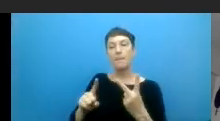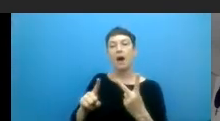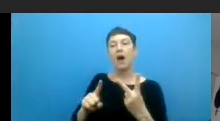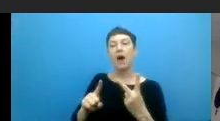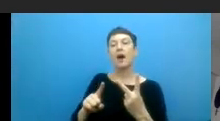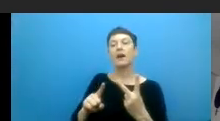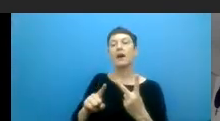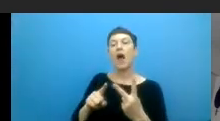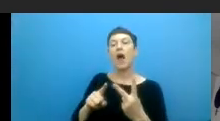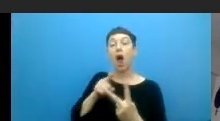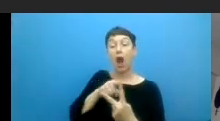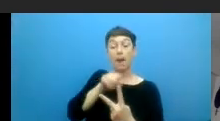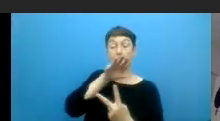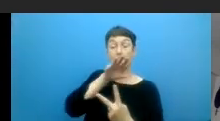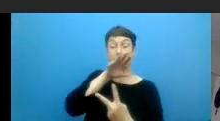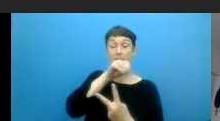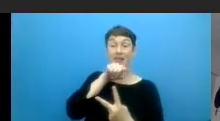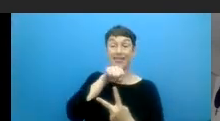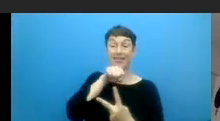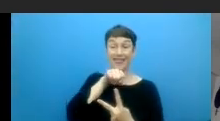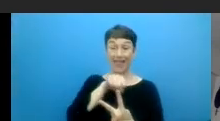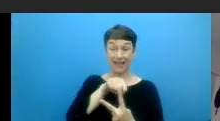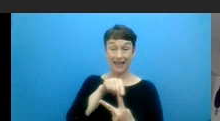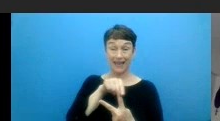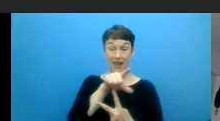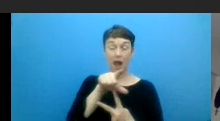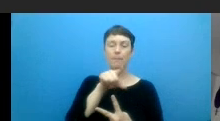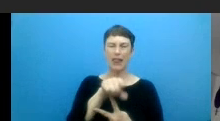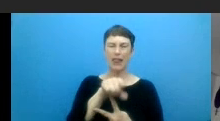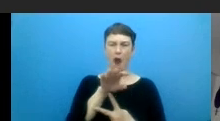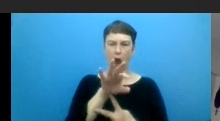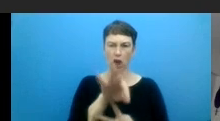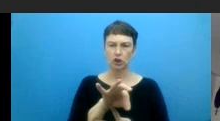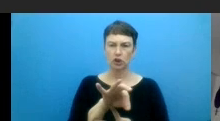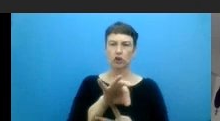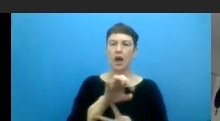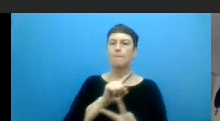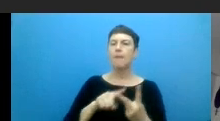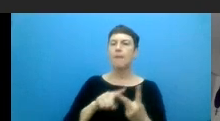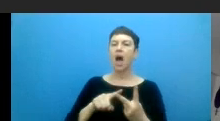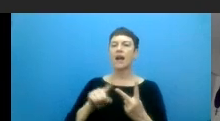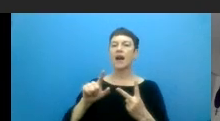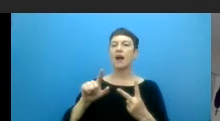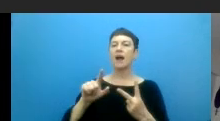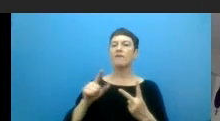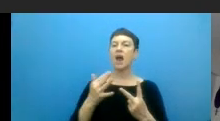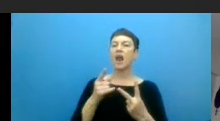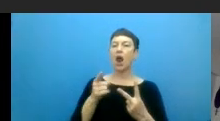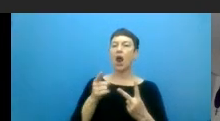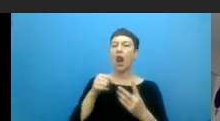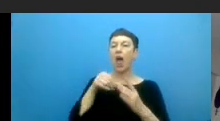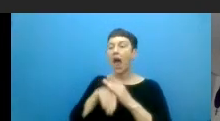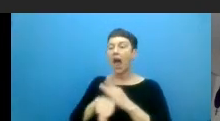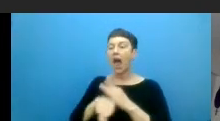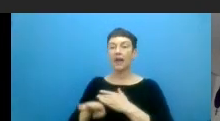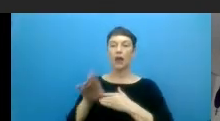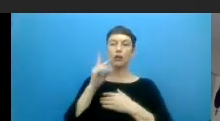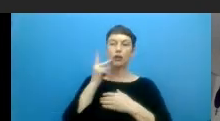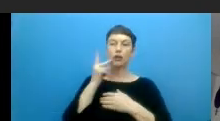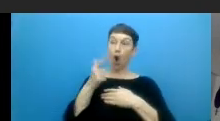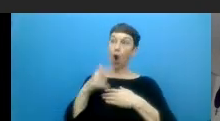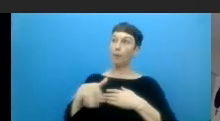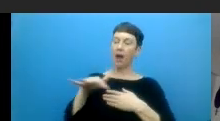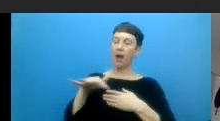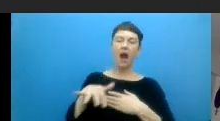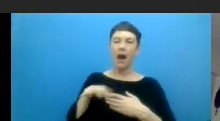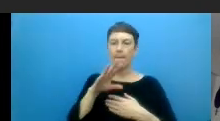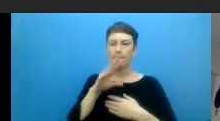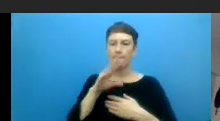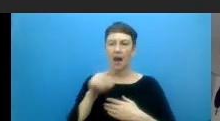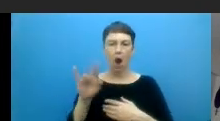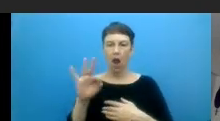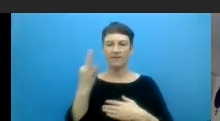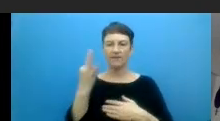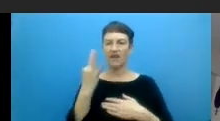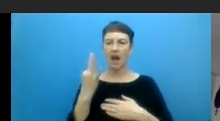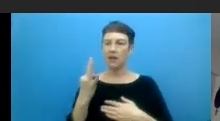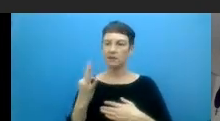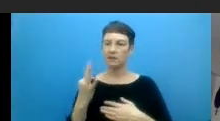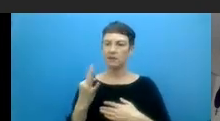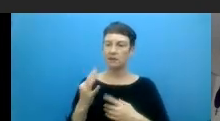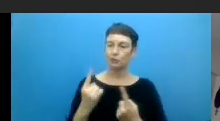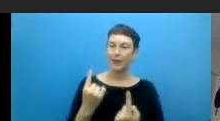home. So there's a clear separation. But in our circumstances, that, you know, those languages are present all around